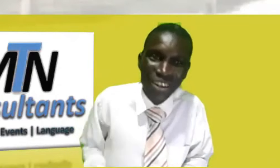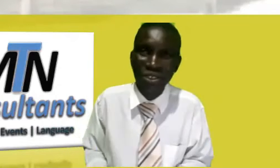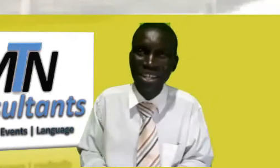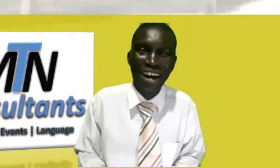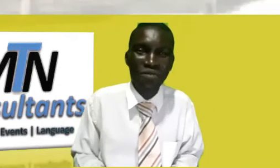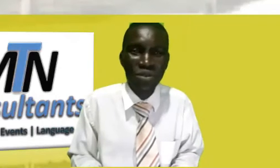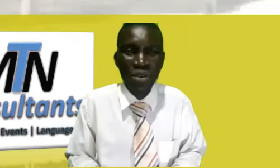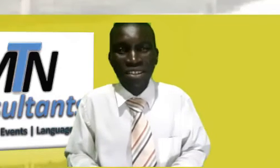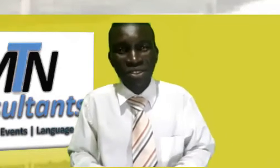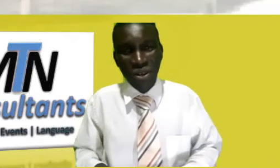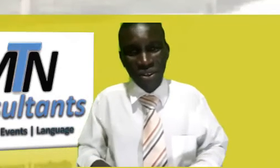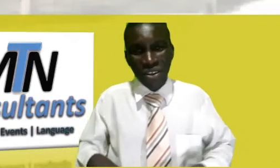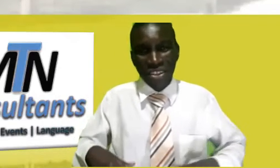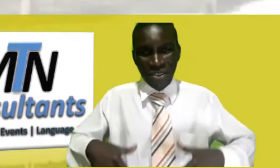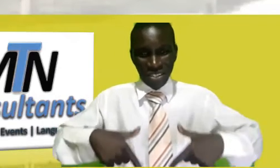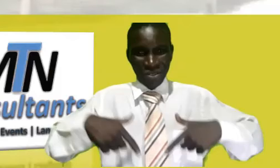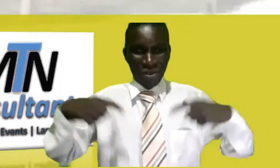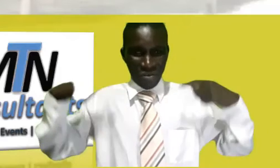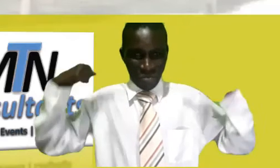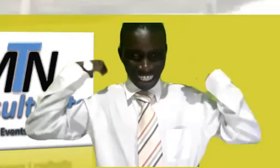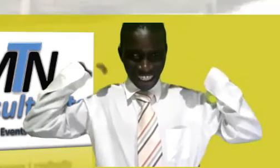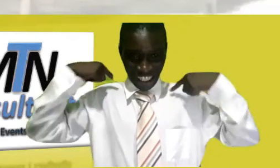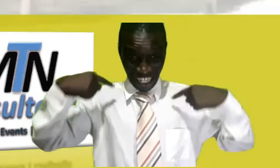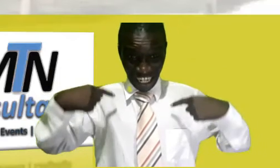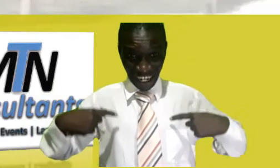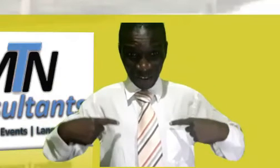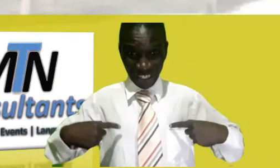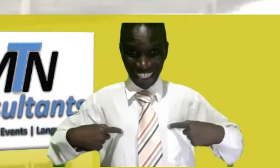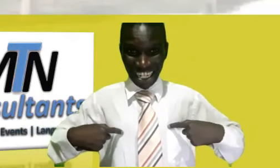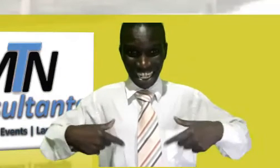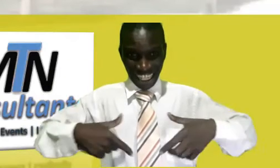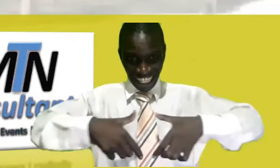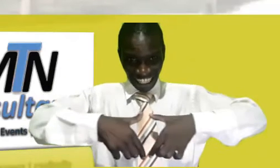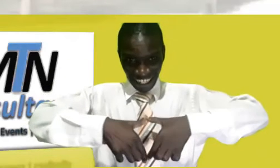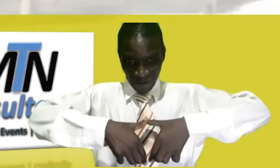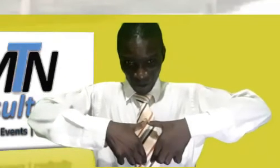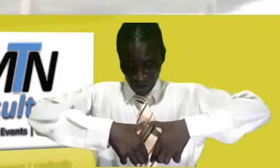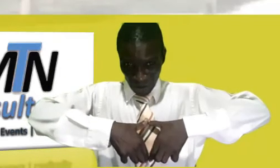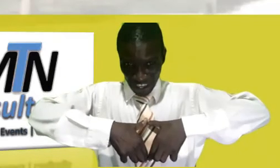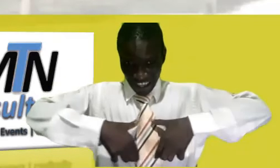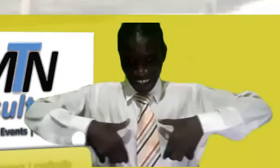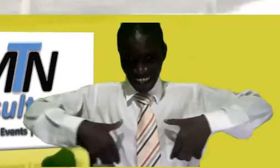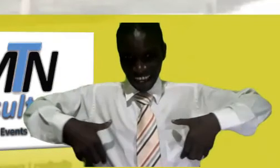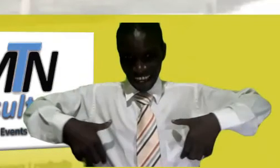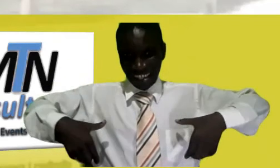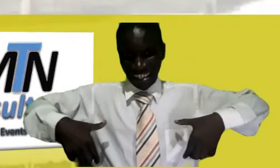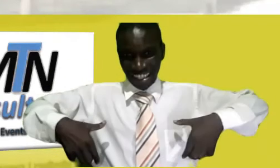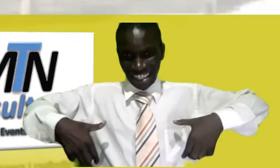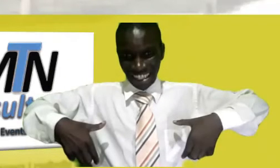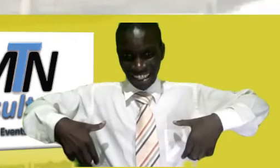when you were growing up. So they used to put a string around here, then the name will be